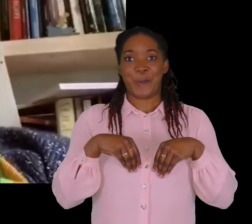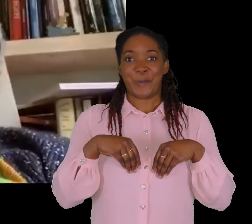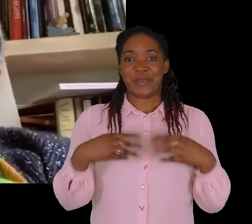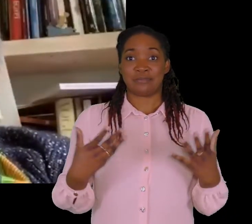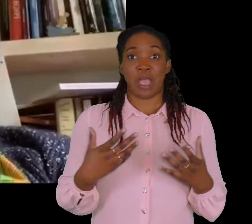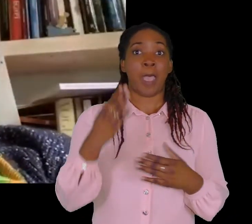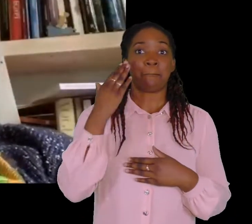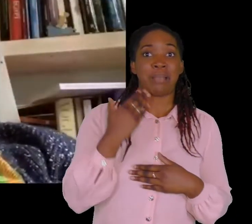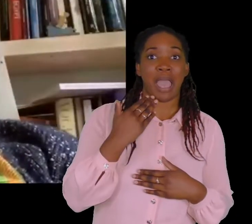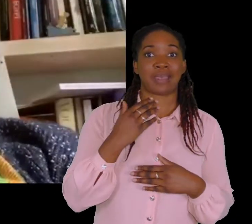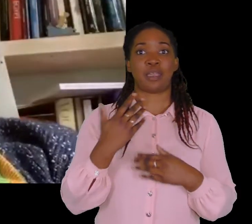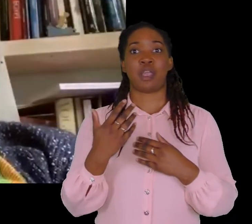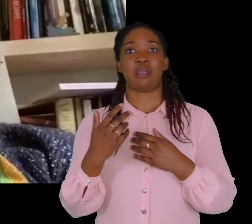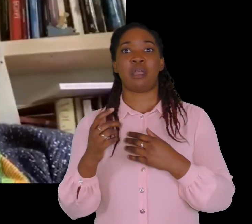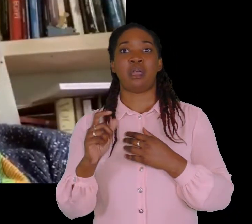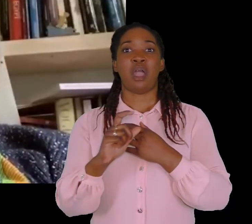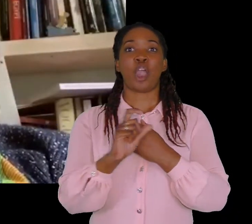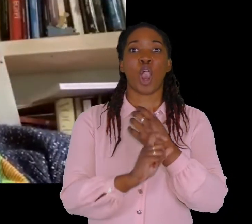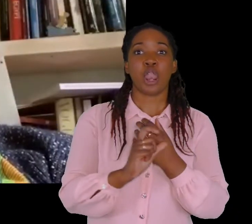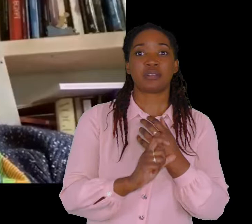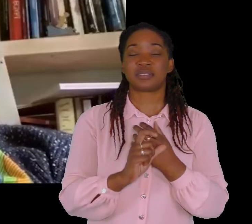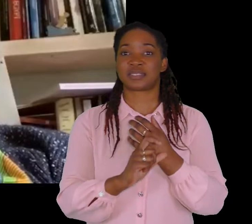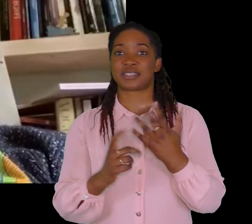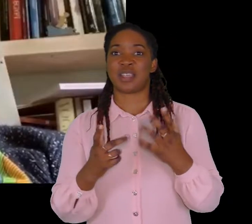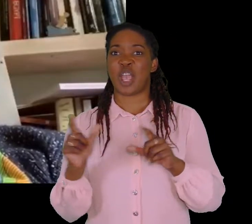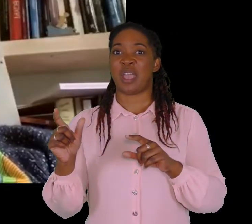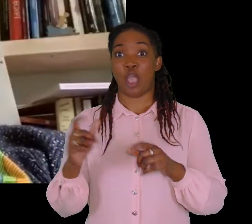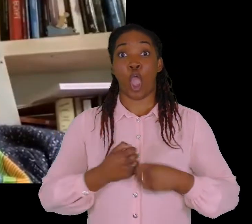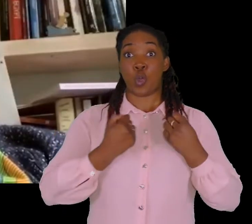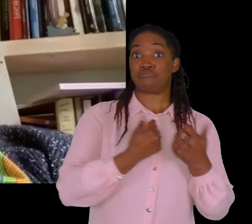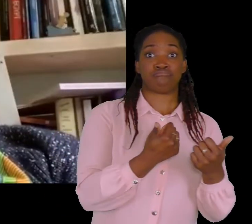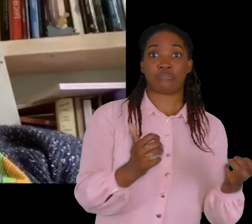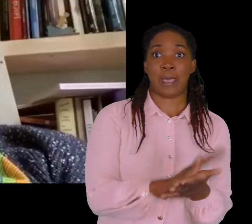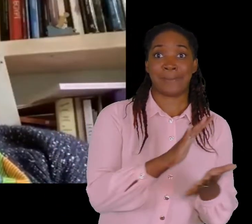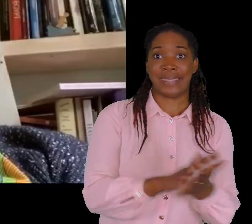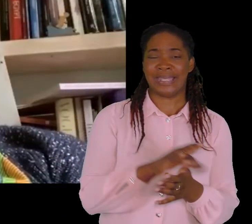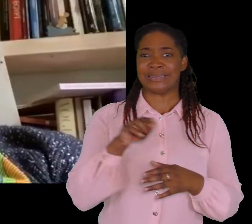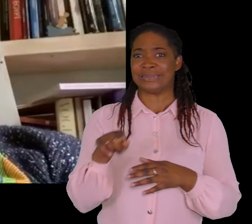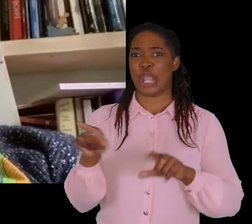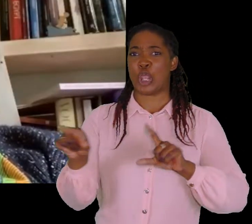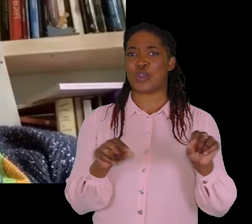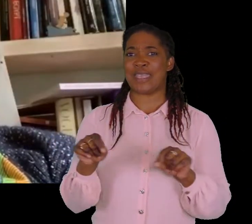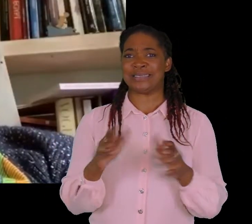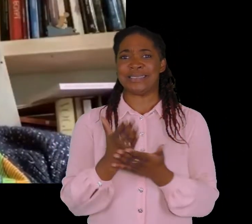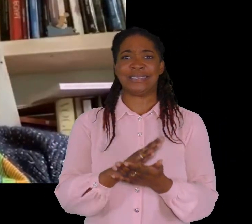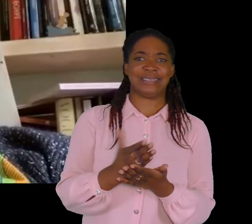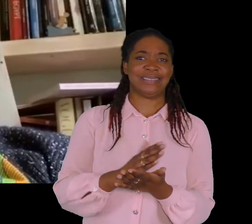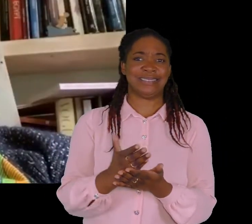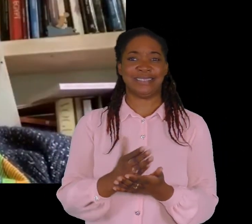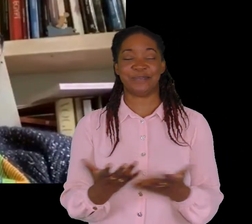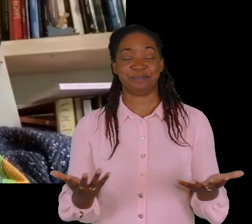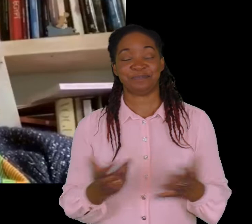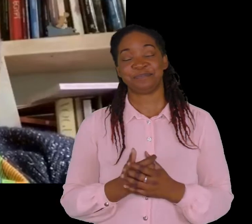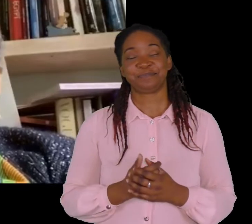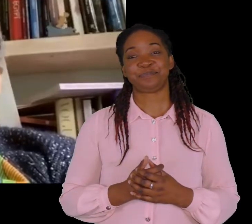curator is one of the problematic ones I have. And it was the Black Women's Exhibition, I